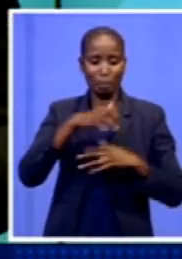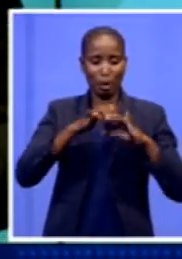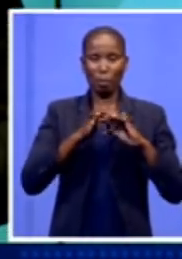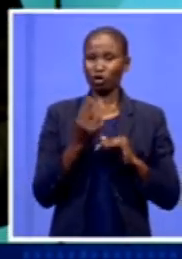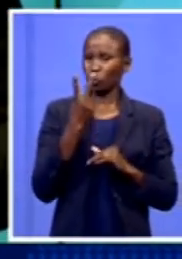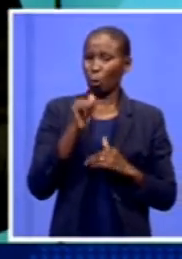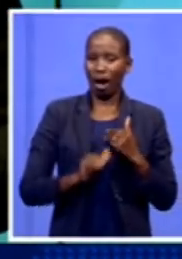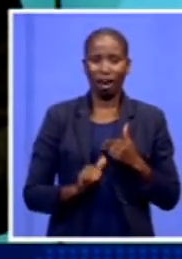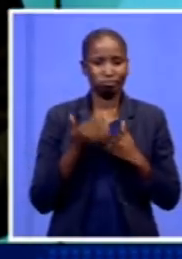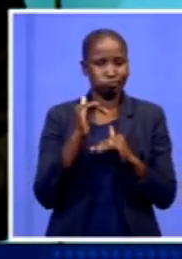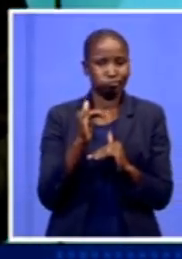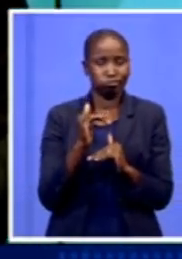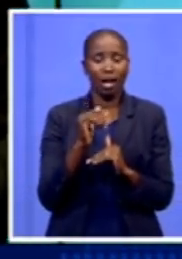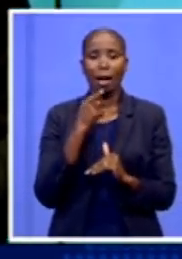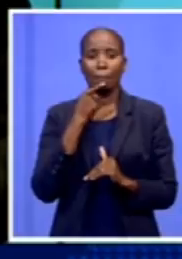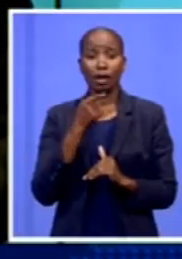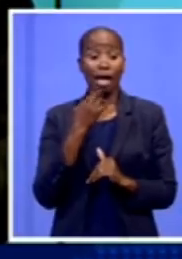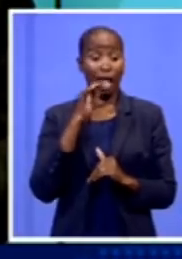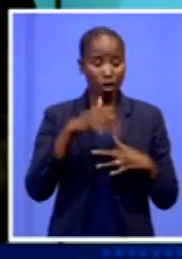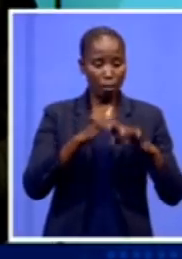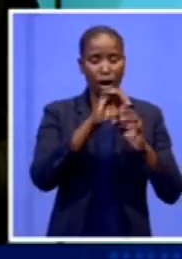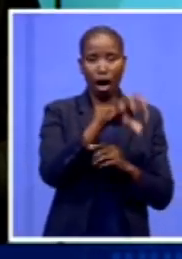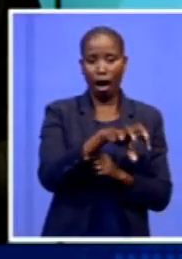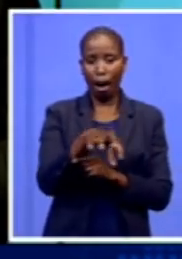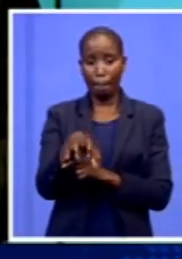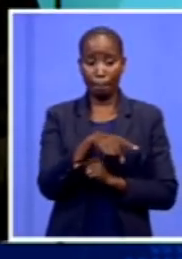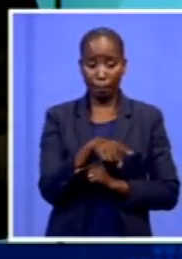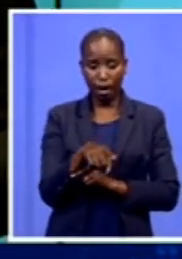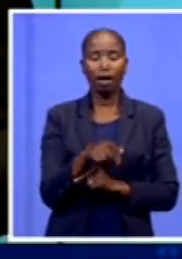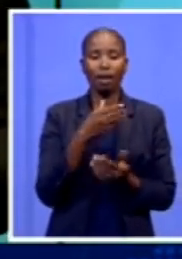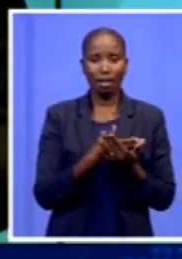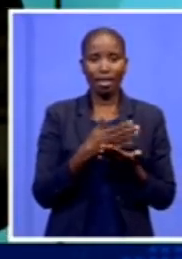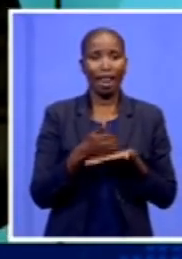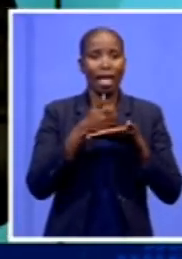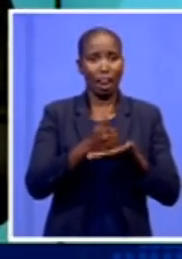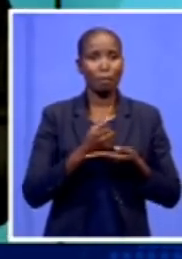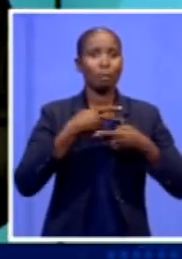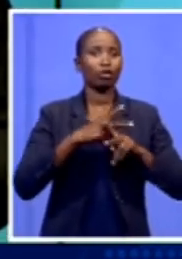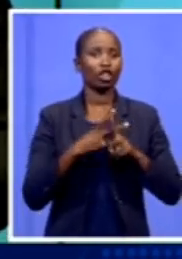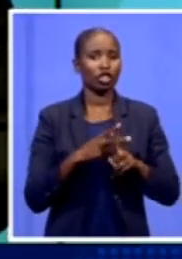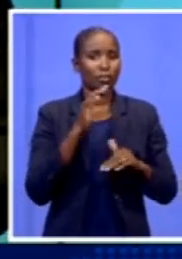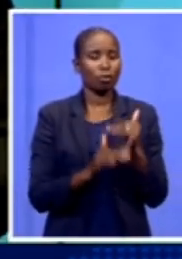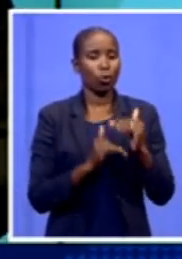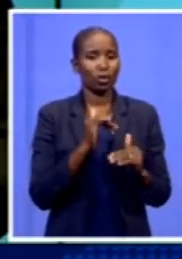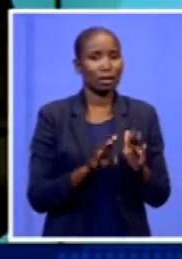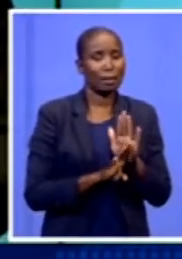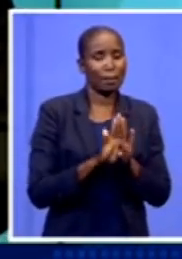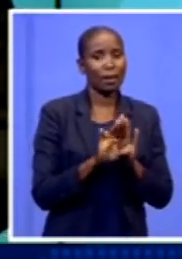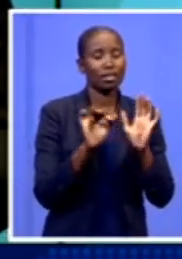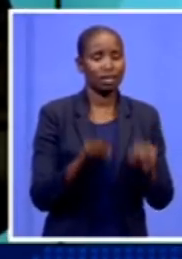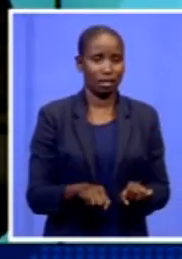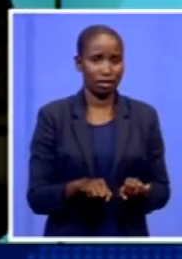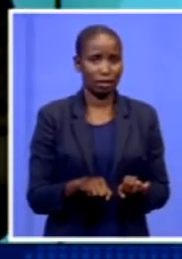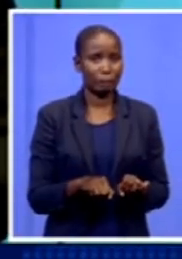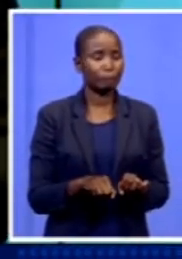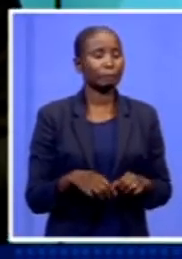hubs goes beyond establishing production processes. It should also extend to the development